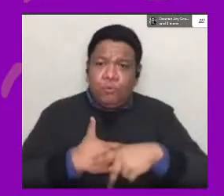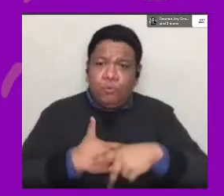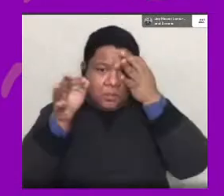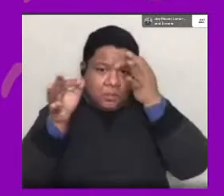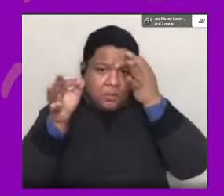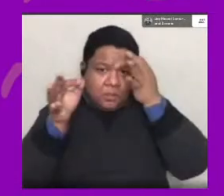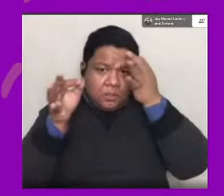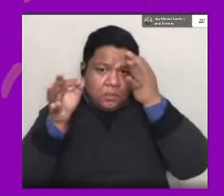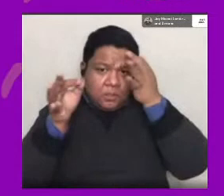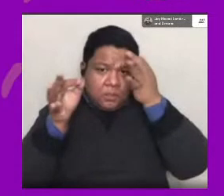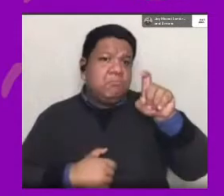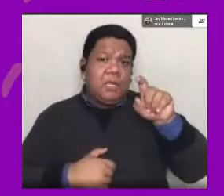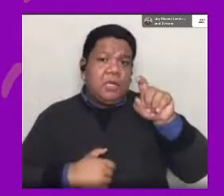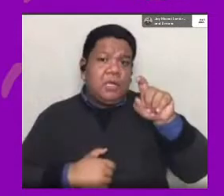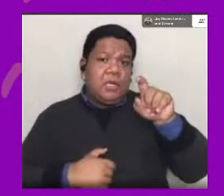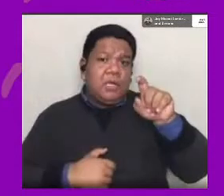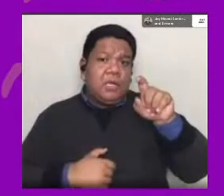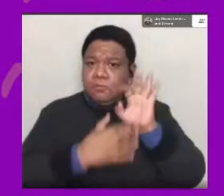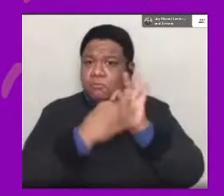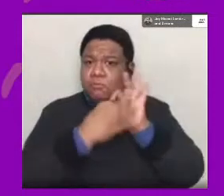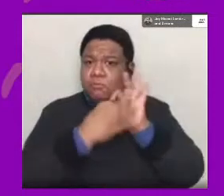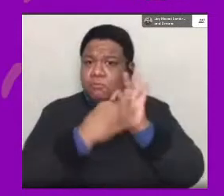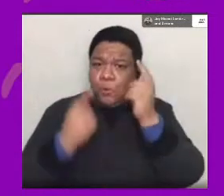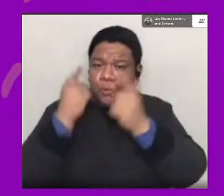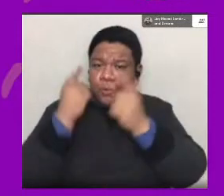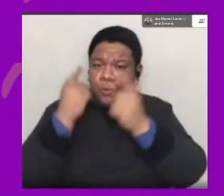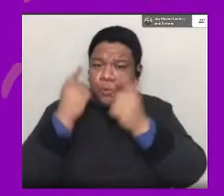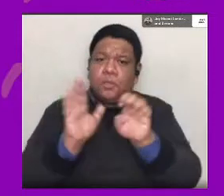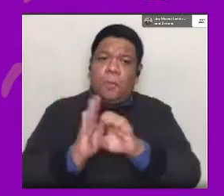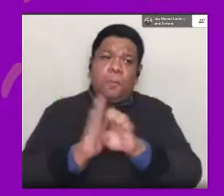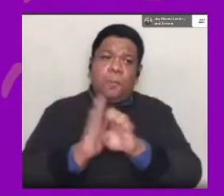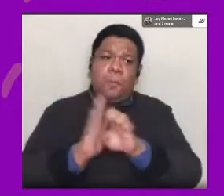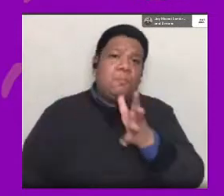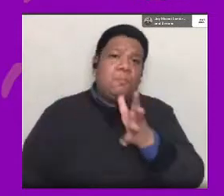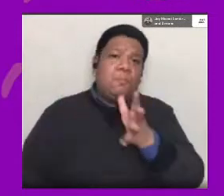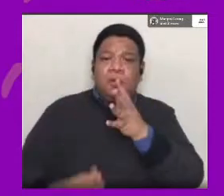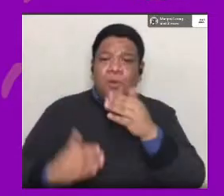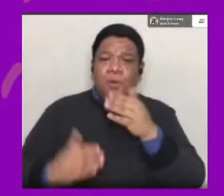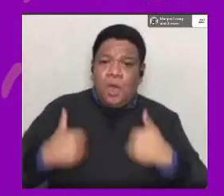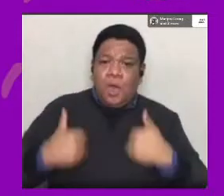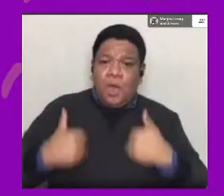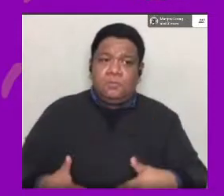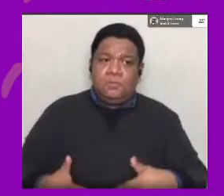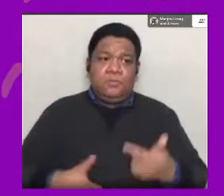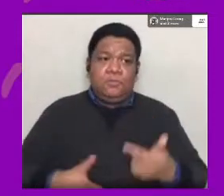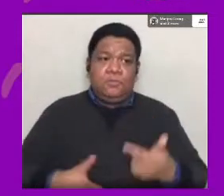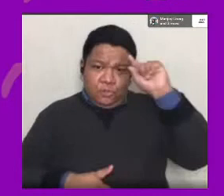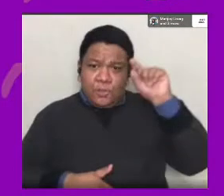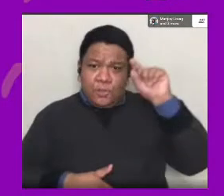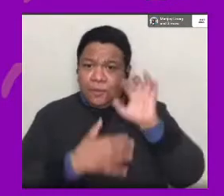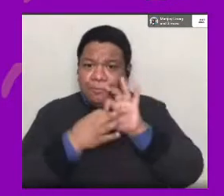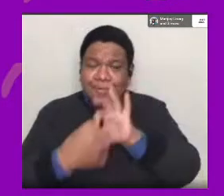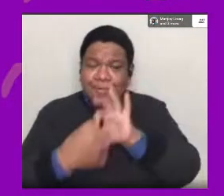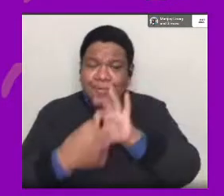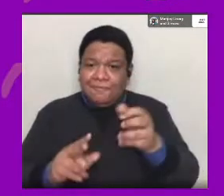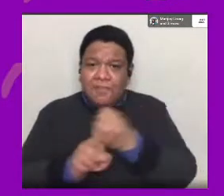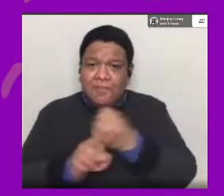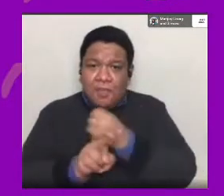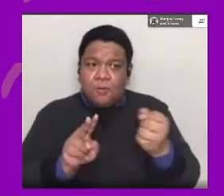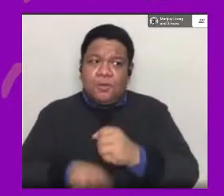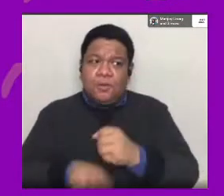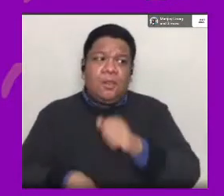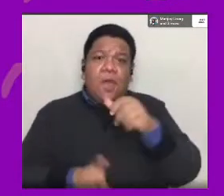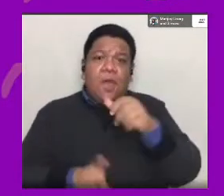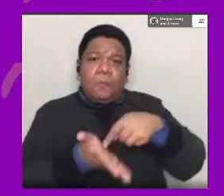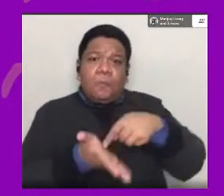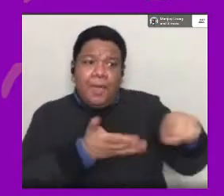Will gender-specific concerns such as maternal health, gender-based violence, and unpaid care work be considered